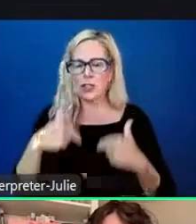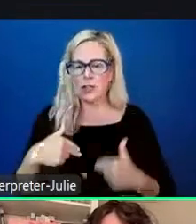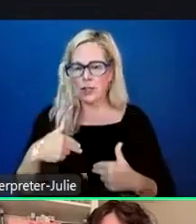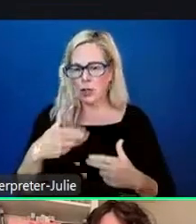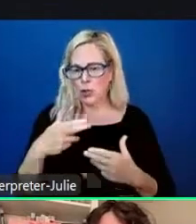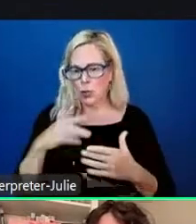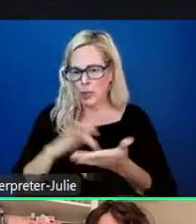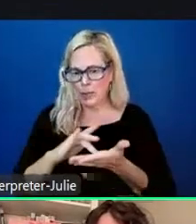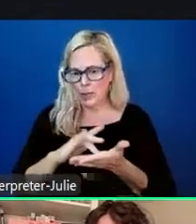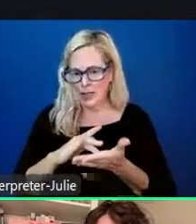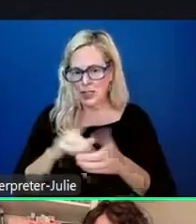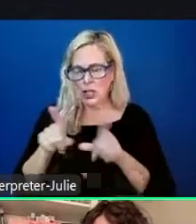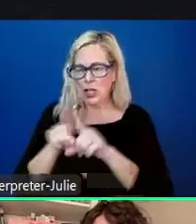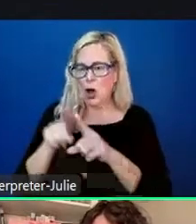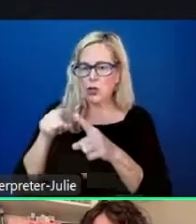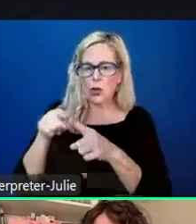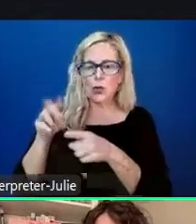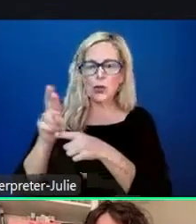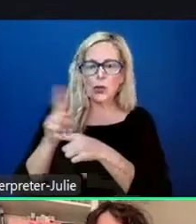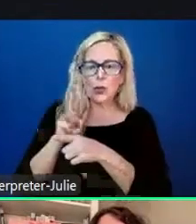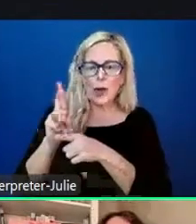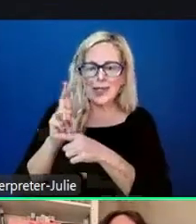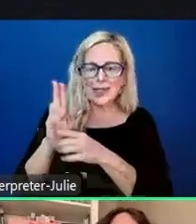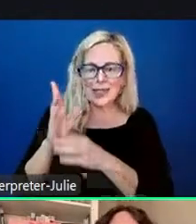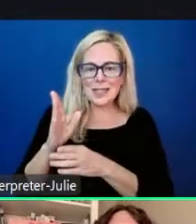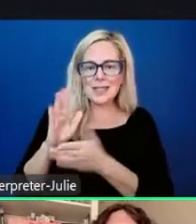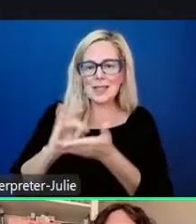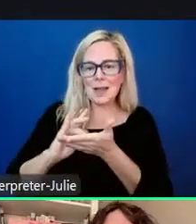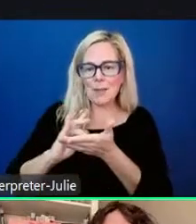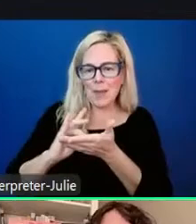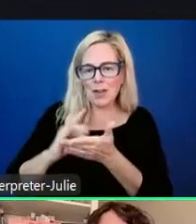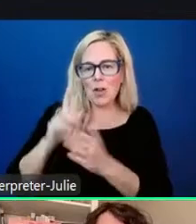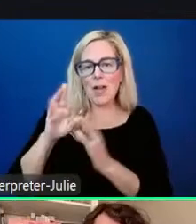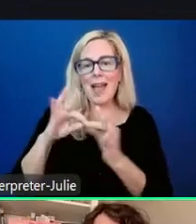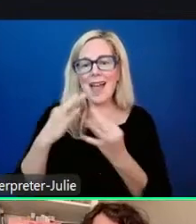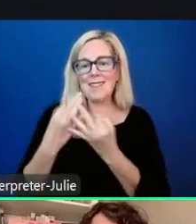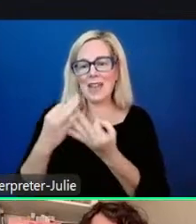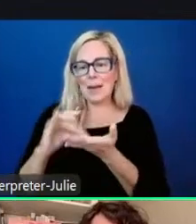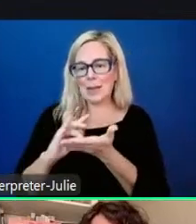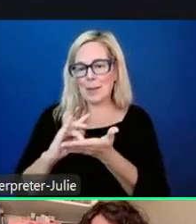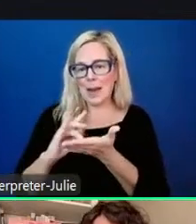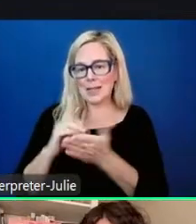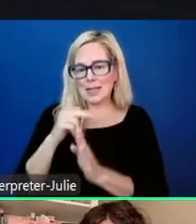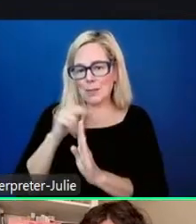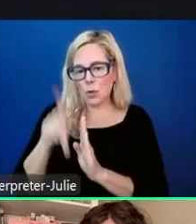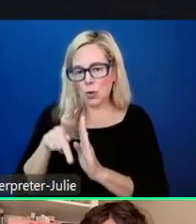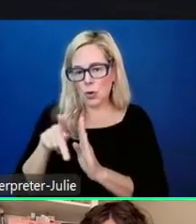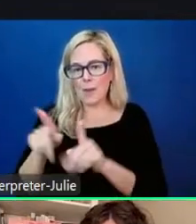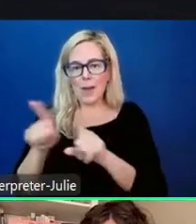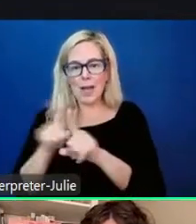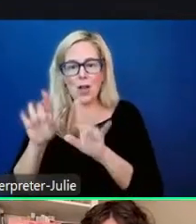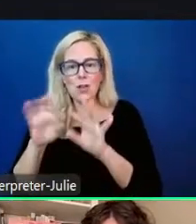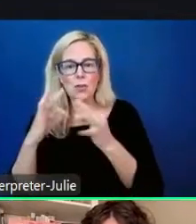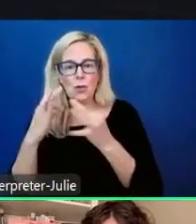medical residents in family medicine programs and family medicine attending physicians across the state of